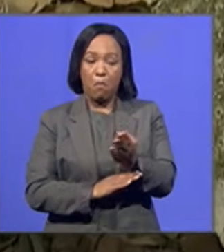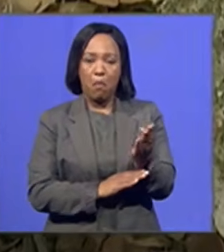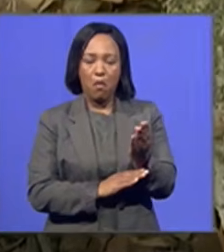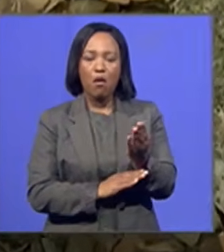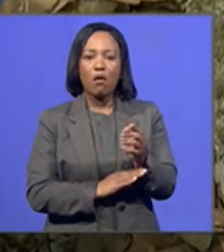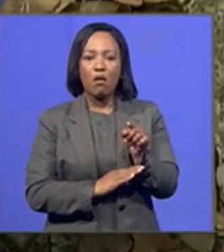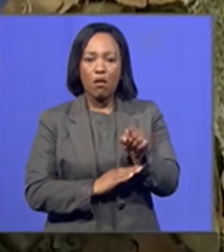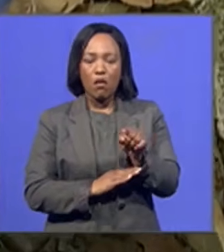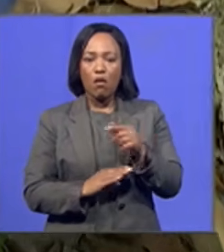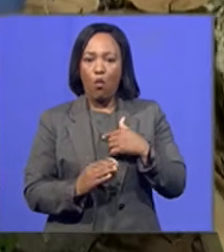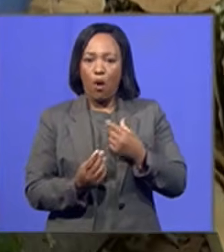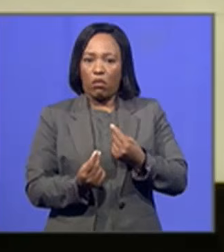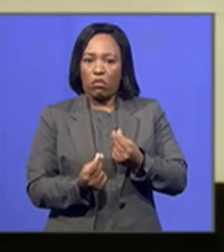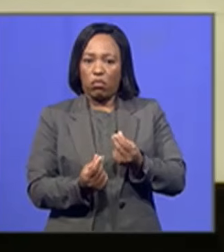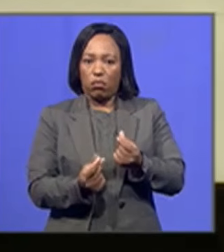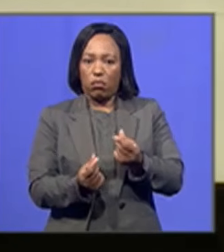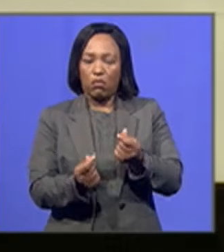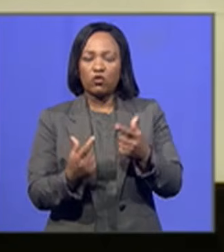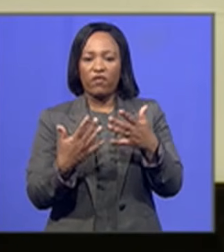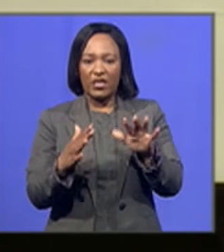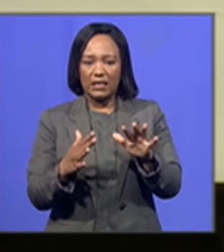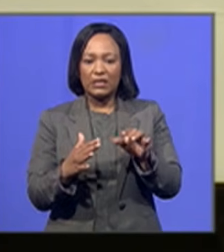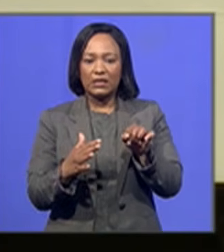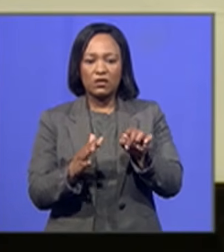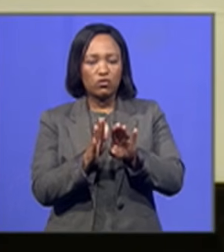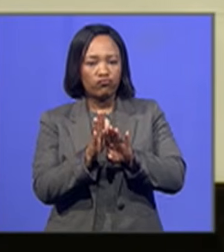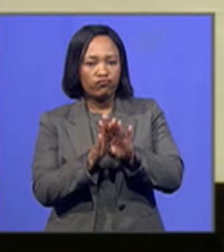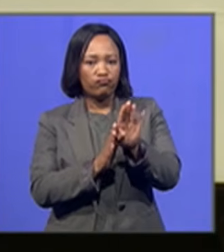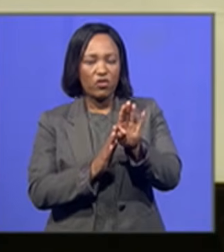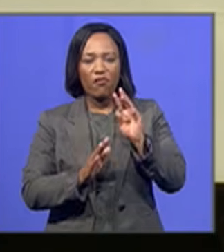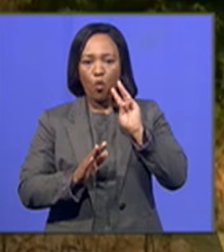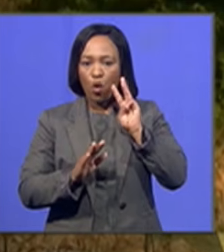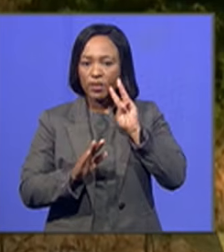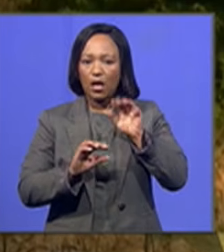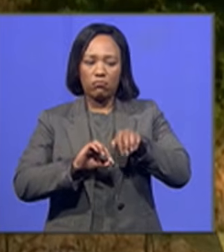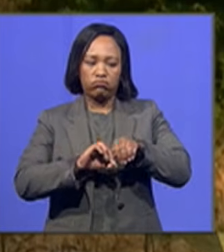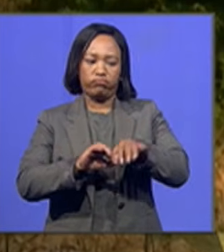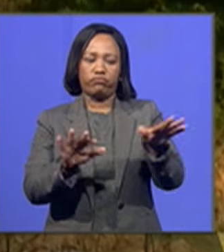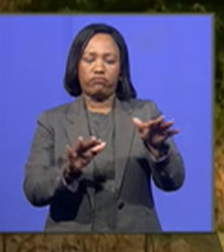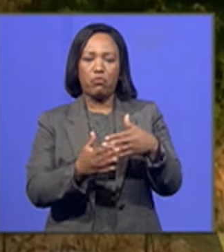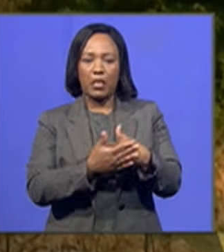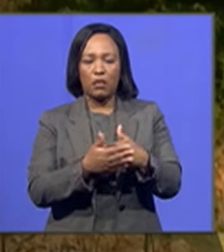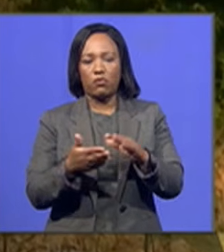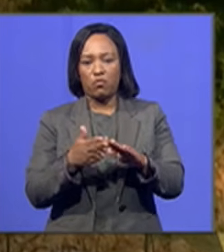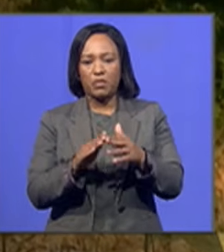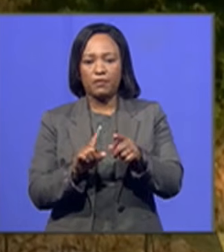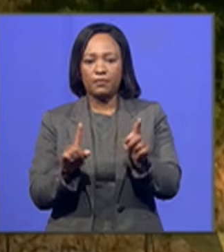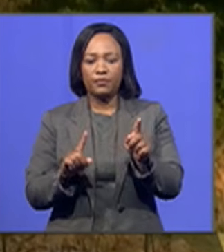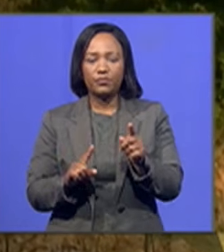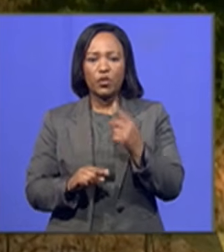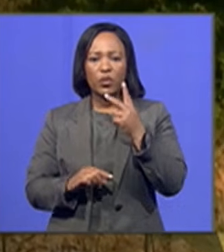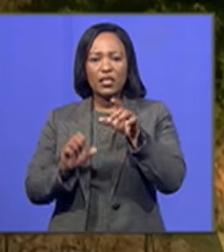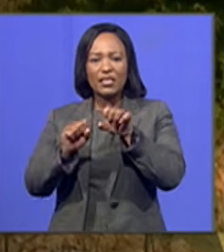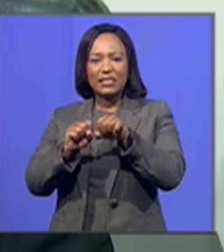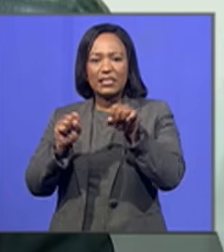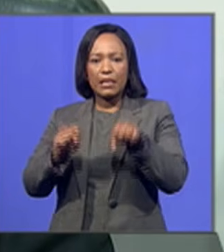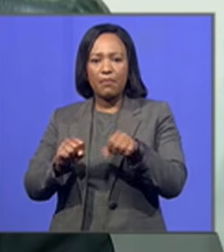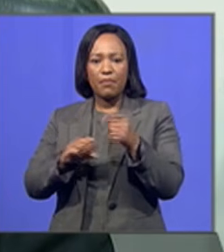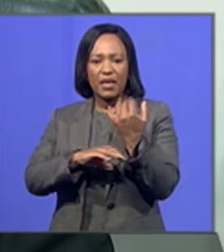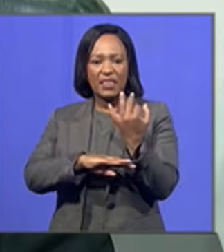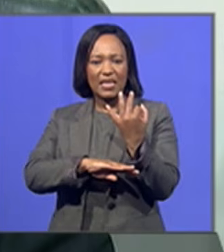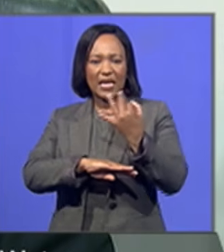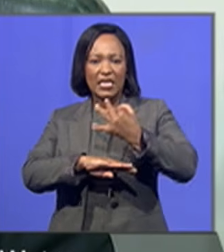go itlhaganedisa tsamaiso le go tokafatsa tlamelo ka metsi. We have seen our system improving in the last 3 days,